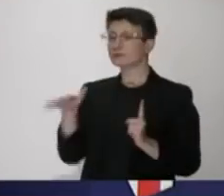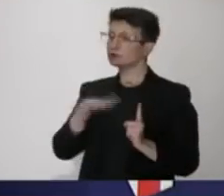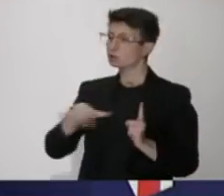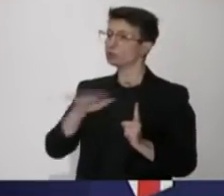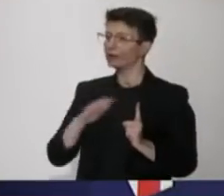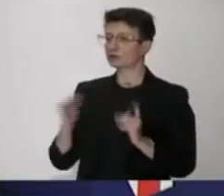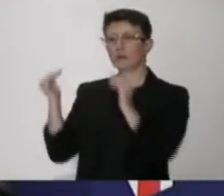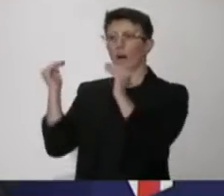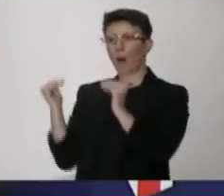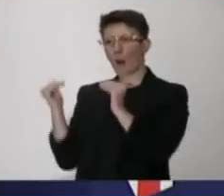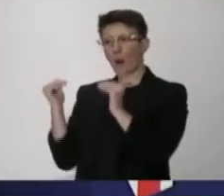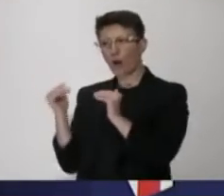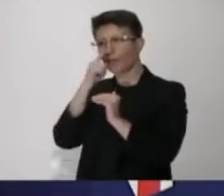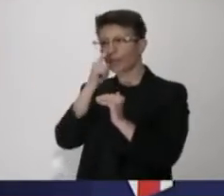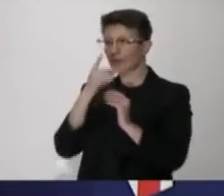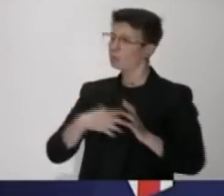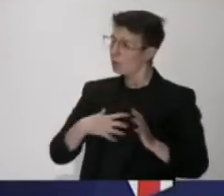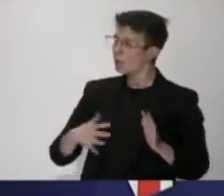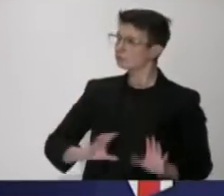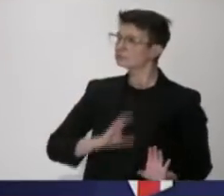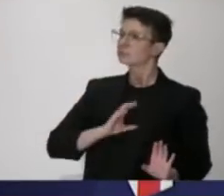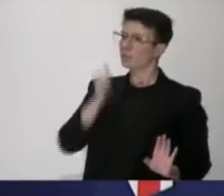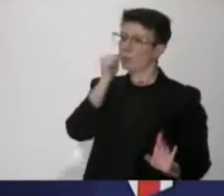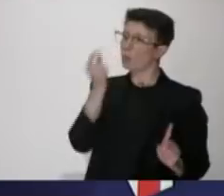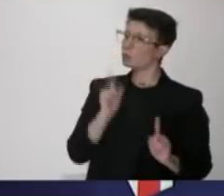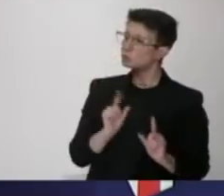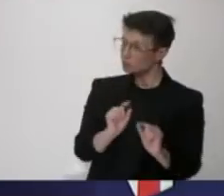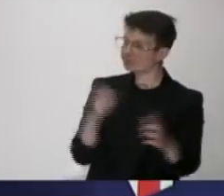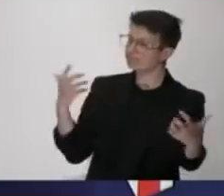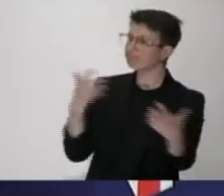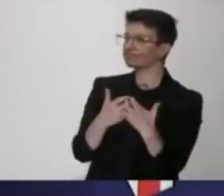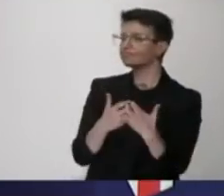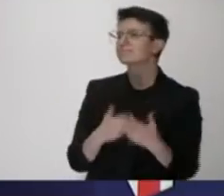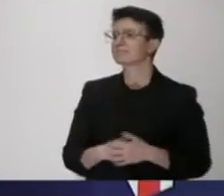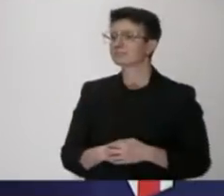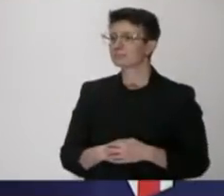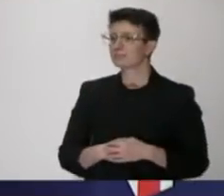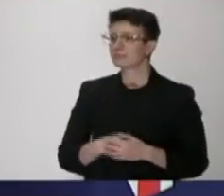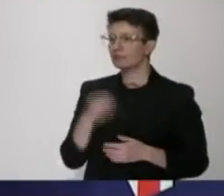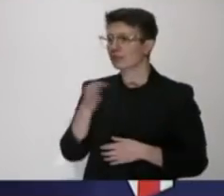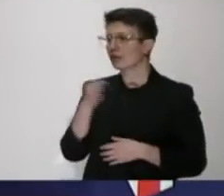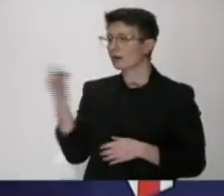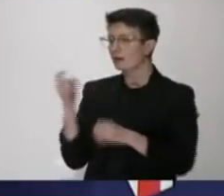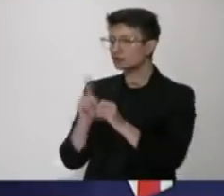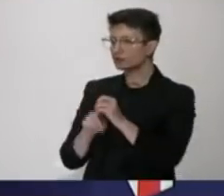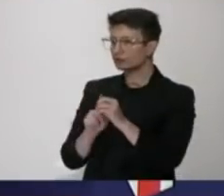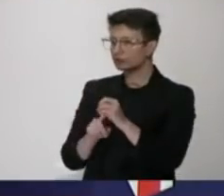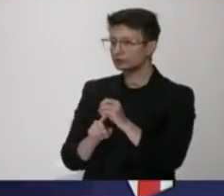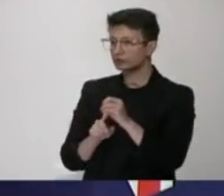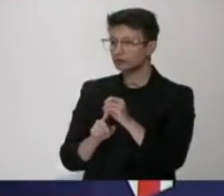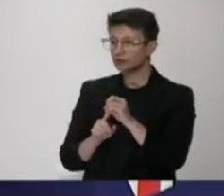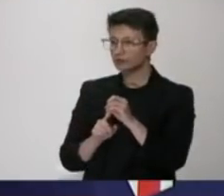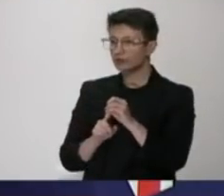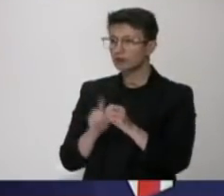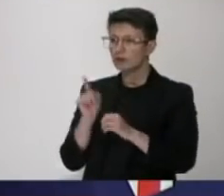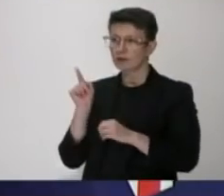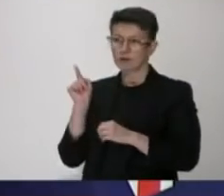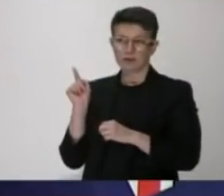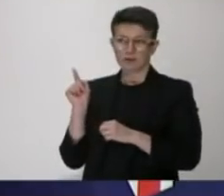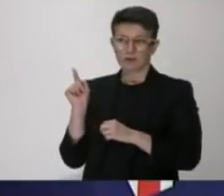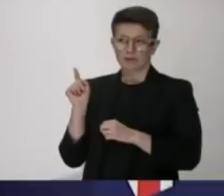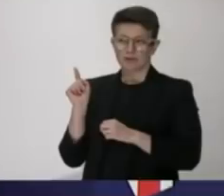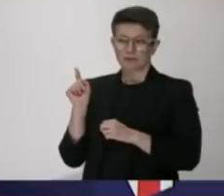will you look to get support from your coalition party members to implement your Labor policy at the campaign launch and spend that $311